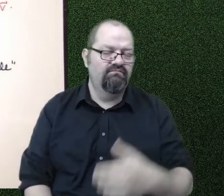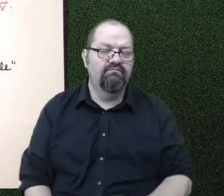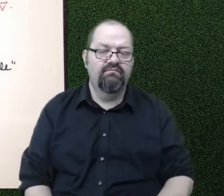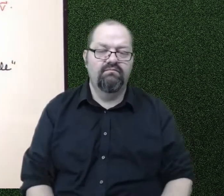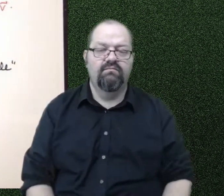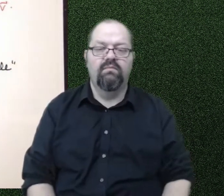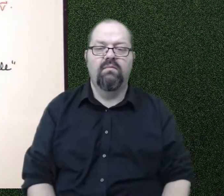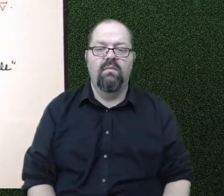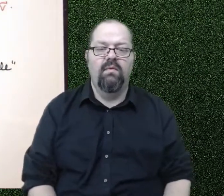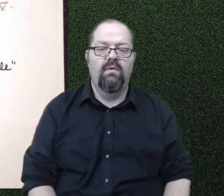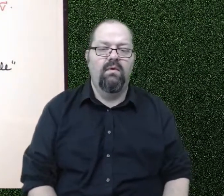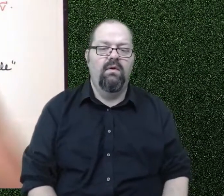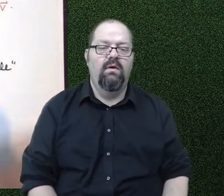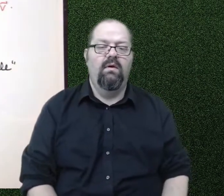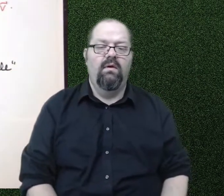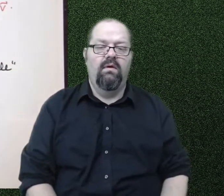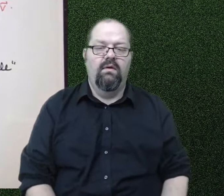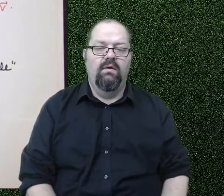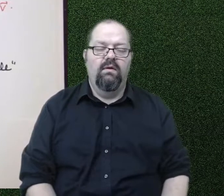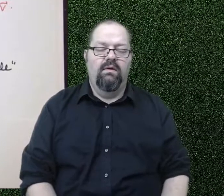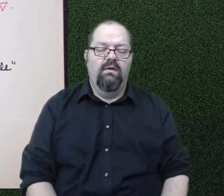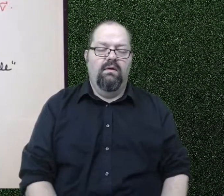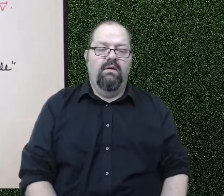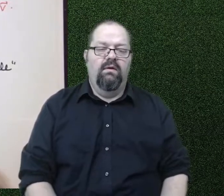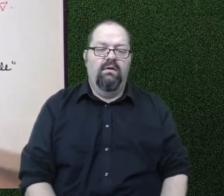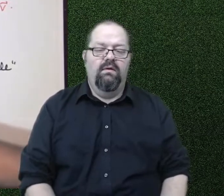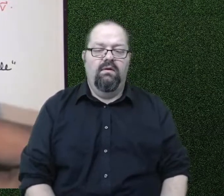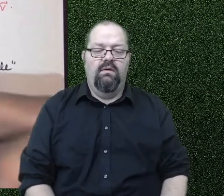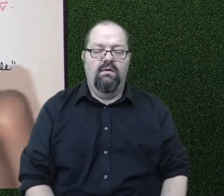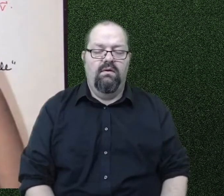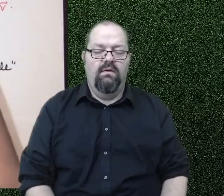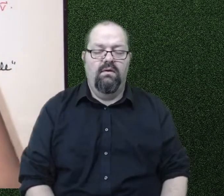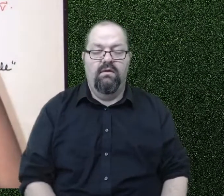U plus V and V plus U are the same.